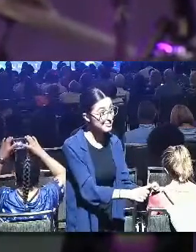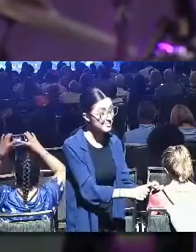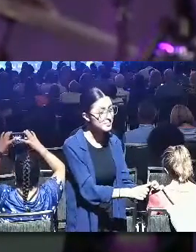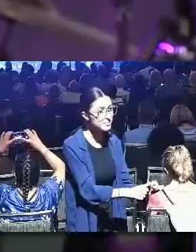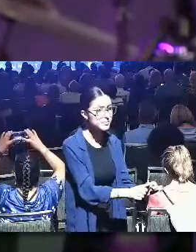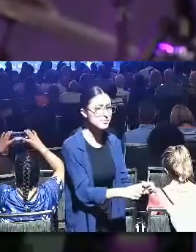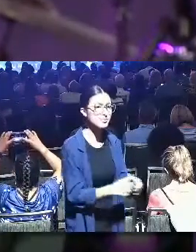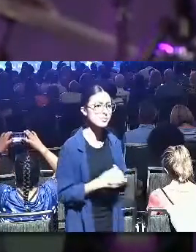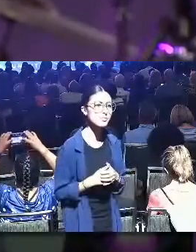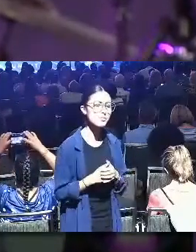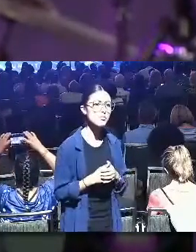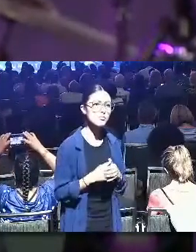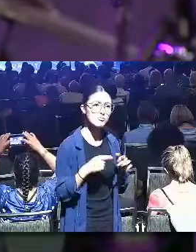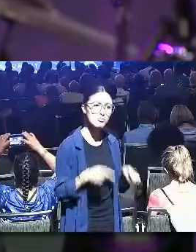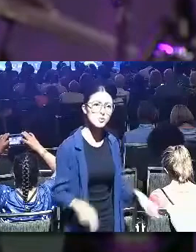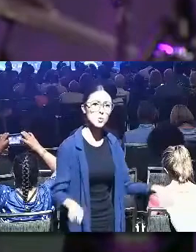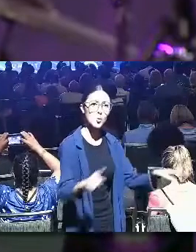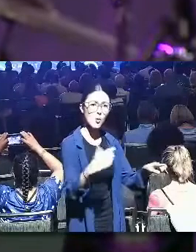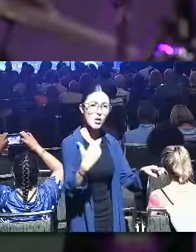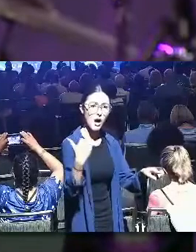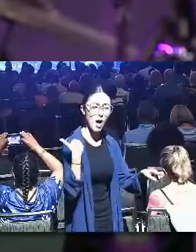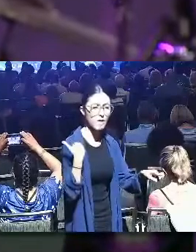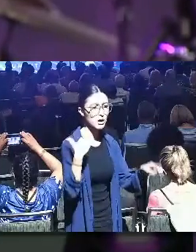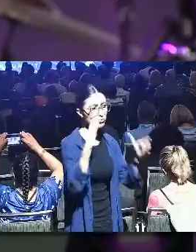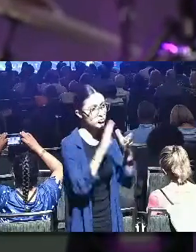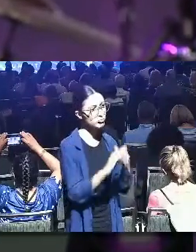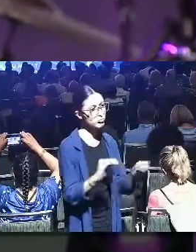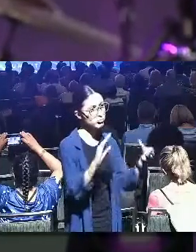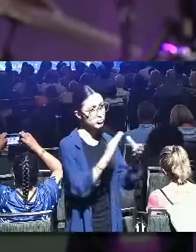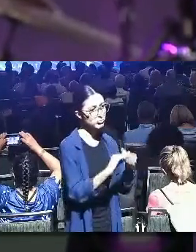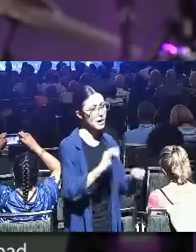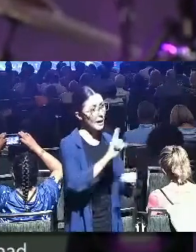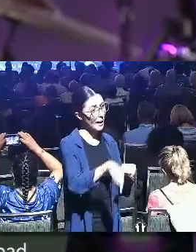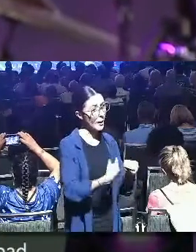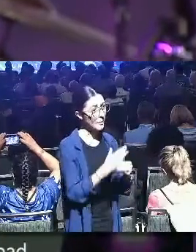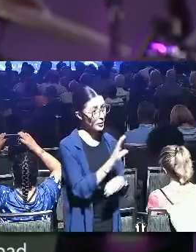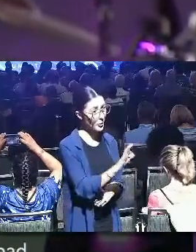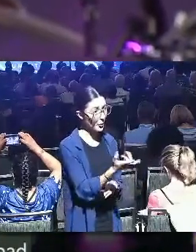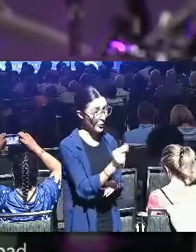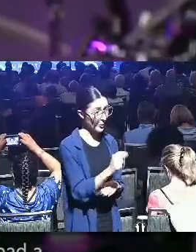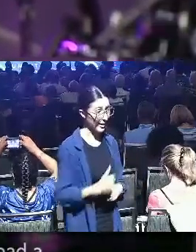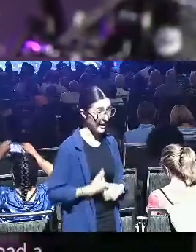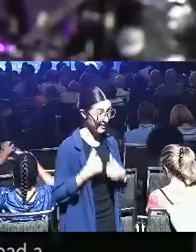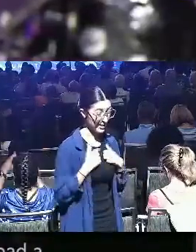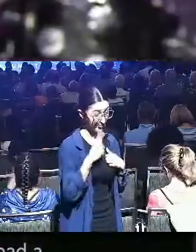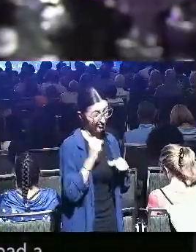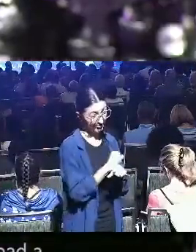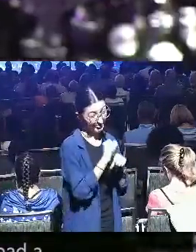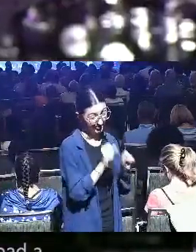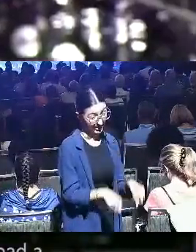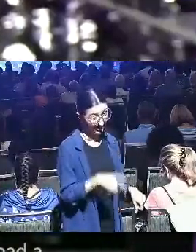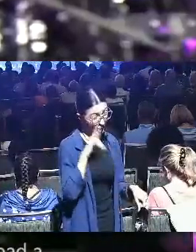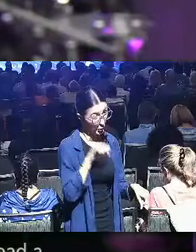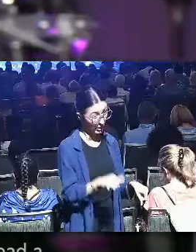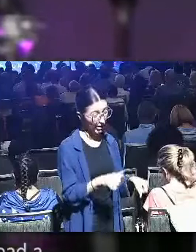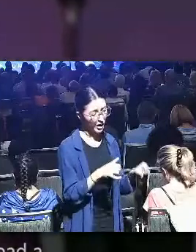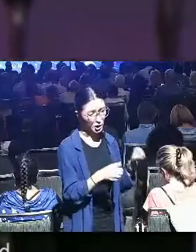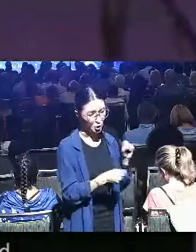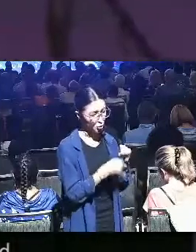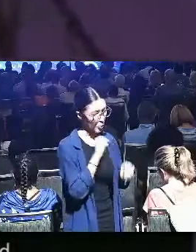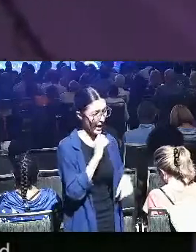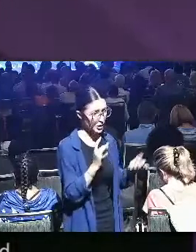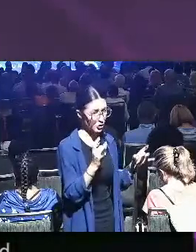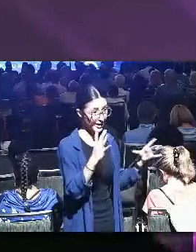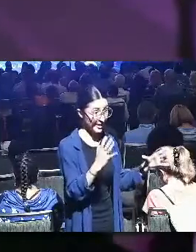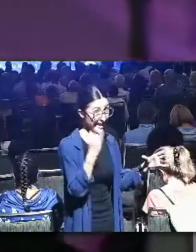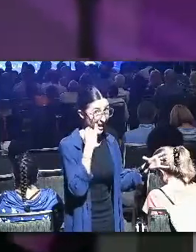a biographical narrative about our lives that could read like a tragedy when God isn't in the equation? But you add